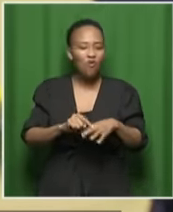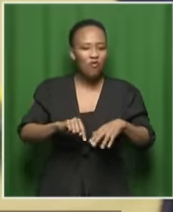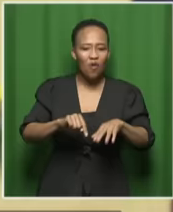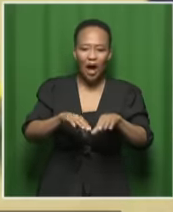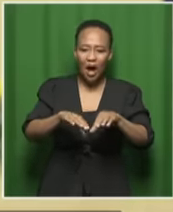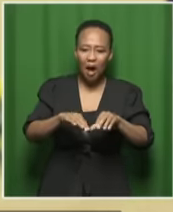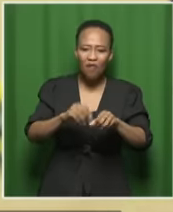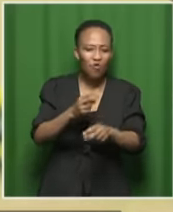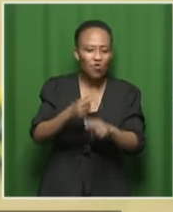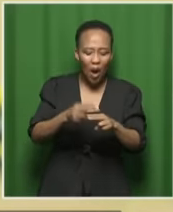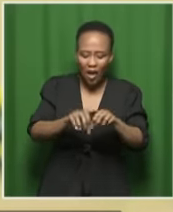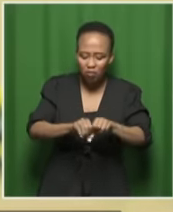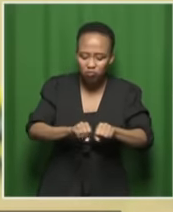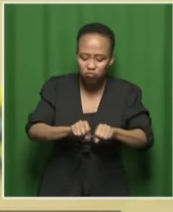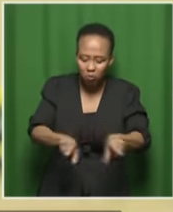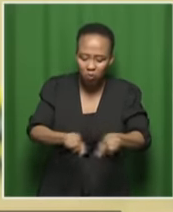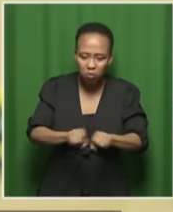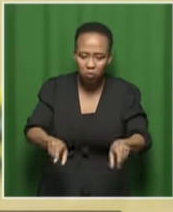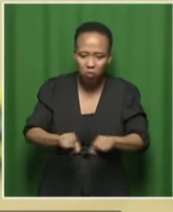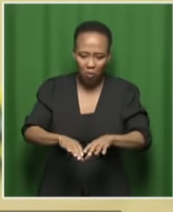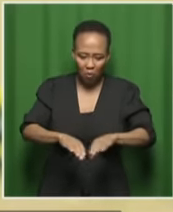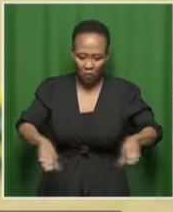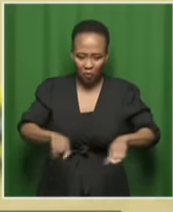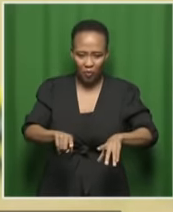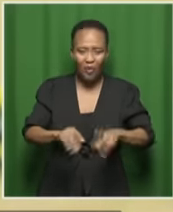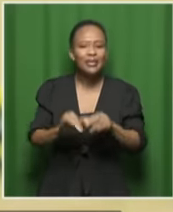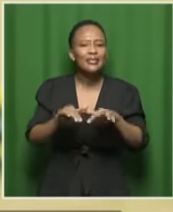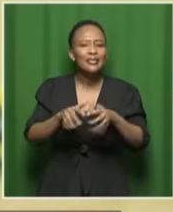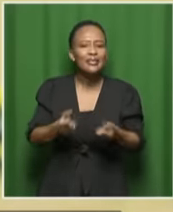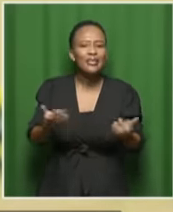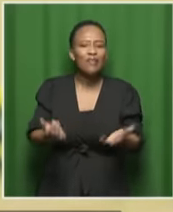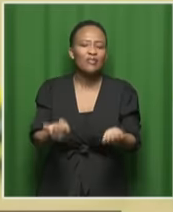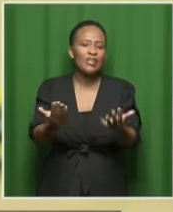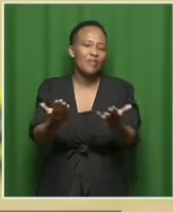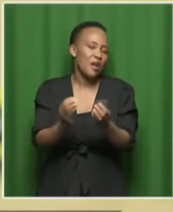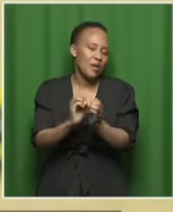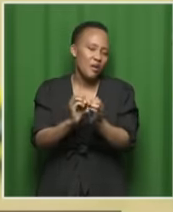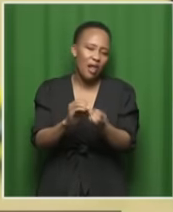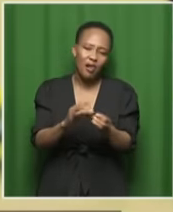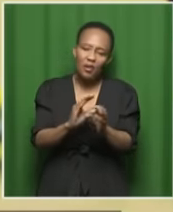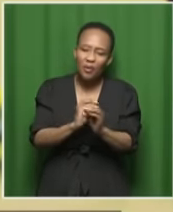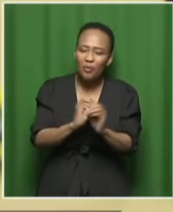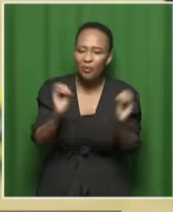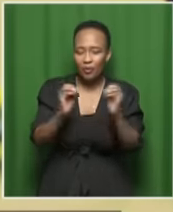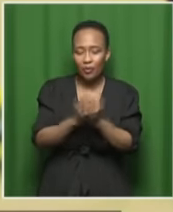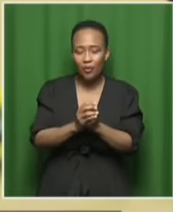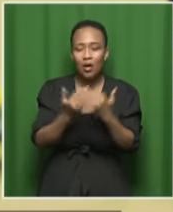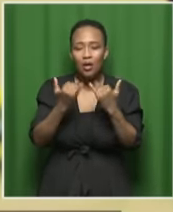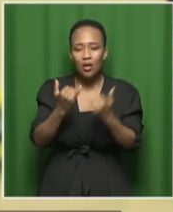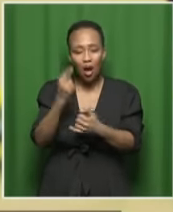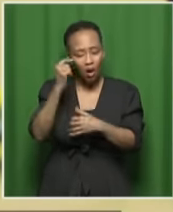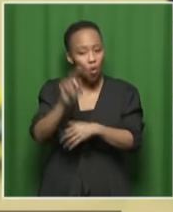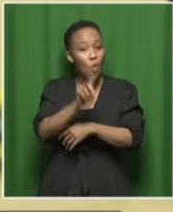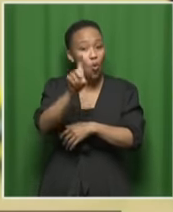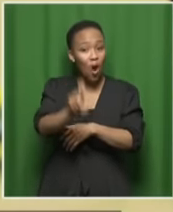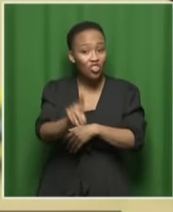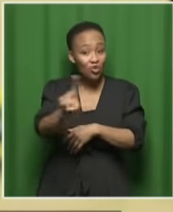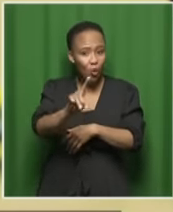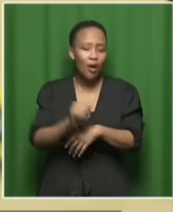water and sanitation, struggles of lack of service delivery. Some may question that were the struggles of those